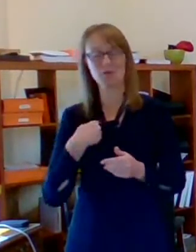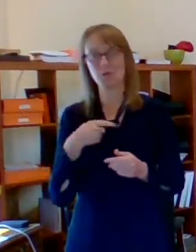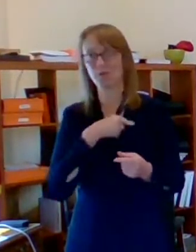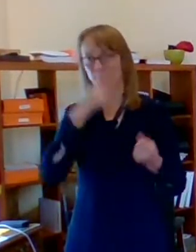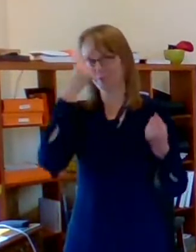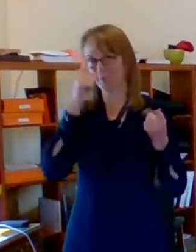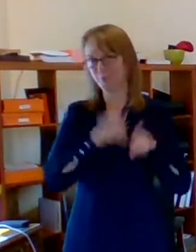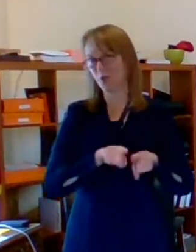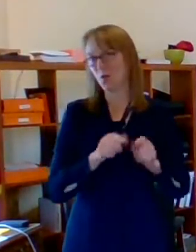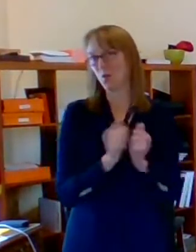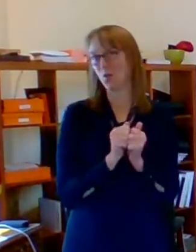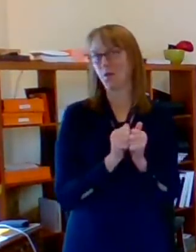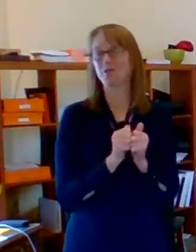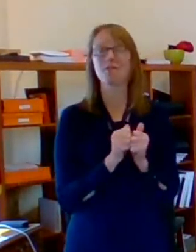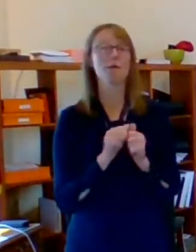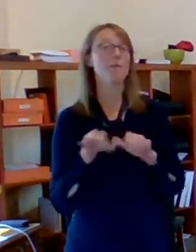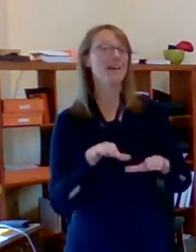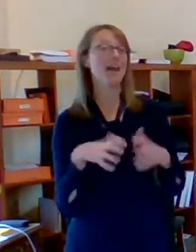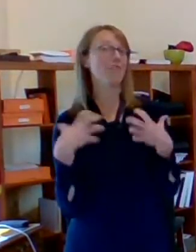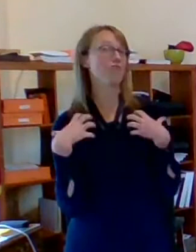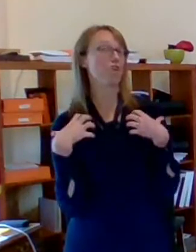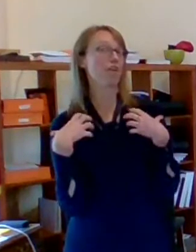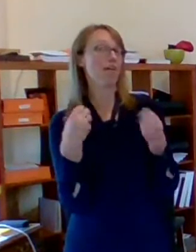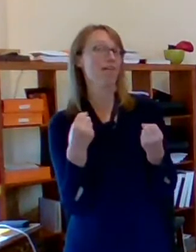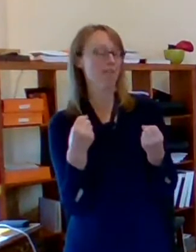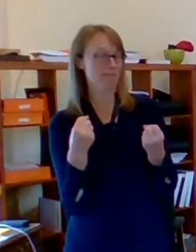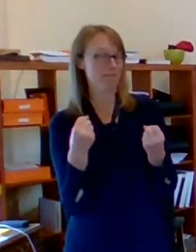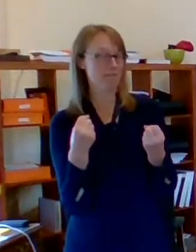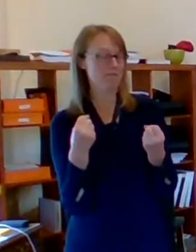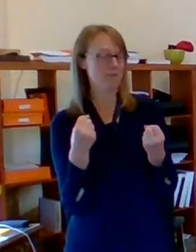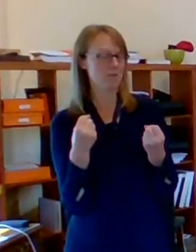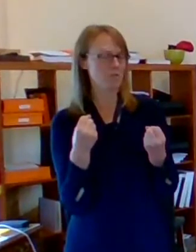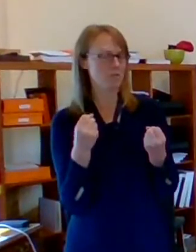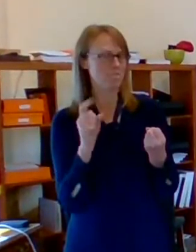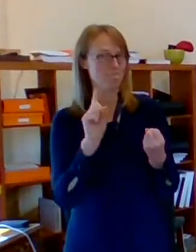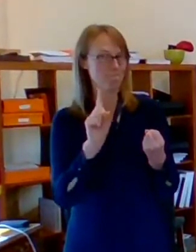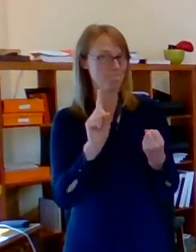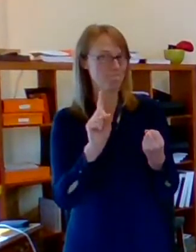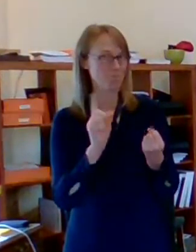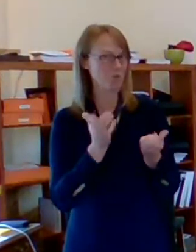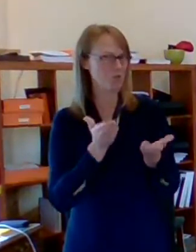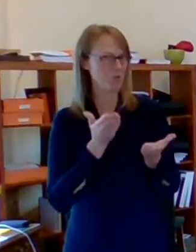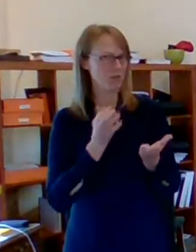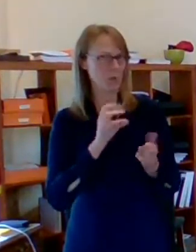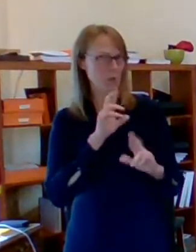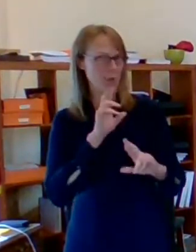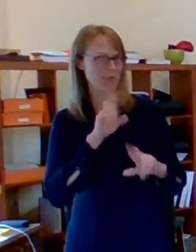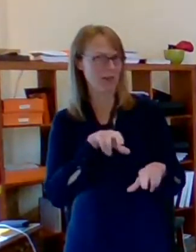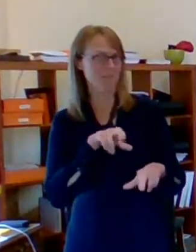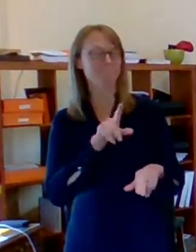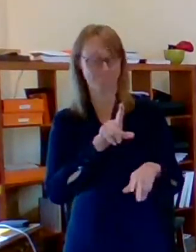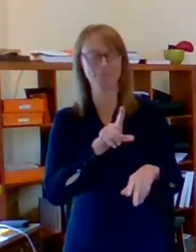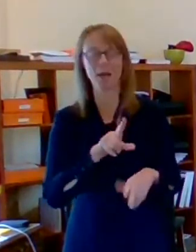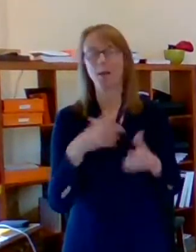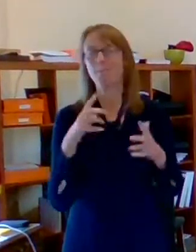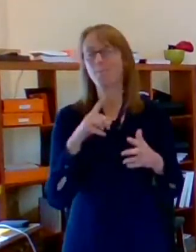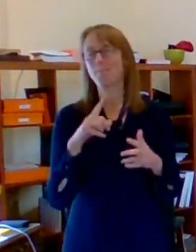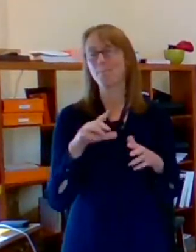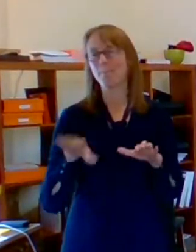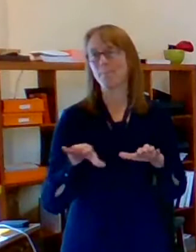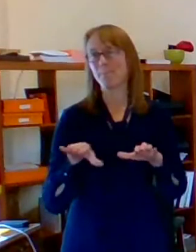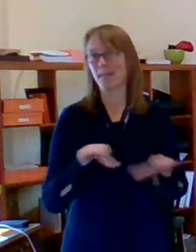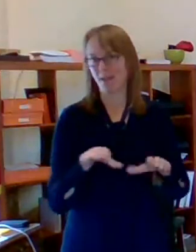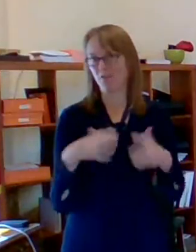Or was it Behavioral Health Response? I may be saying that incorrectly. Let me see here. Yes, Behavioral Health Response.